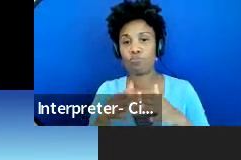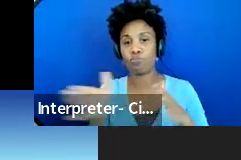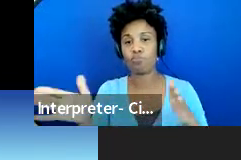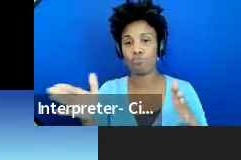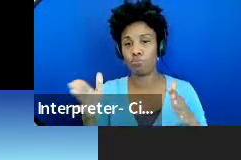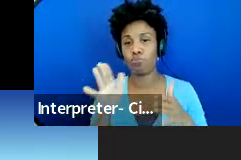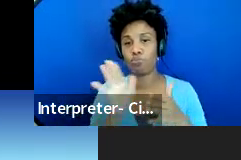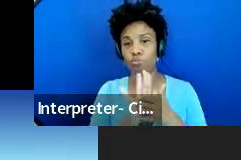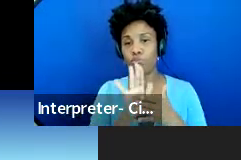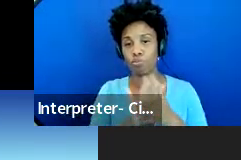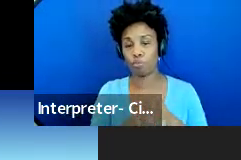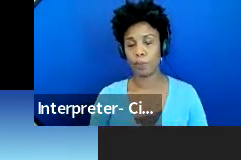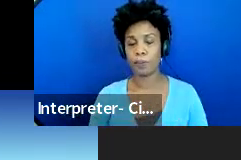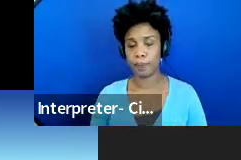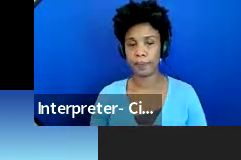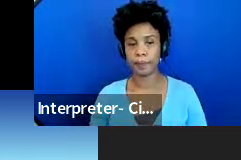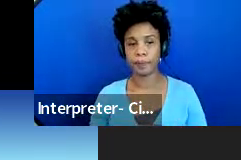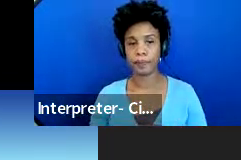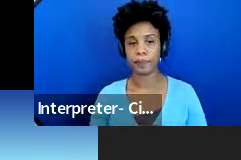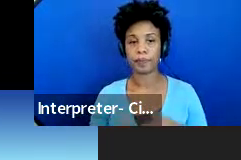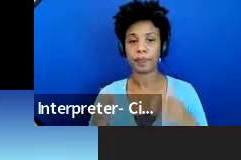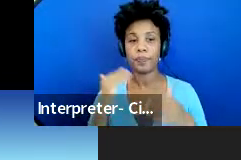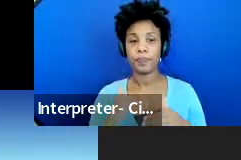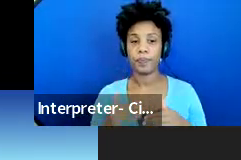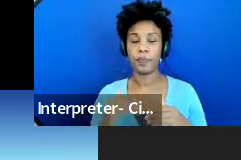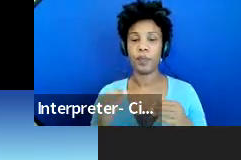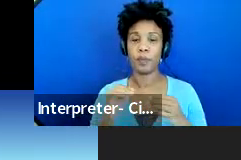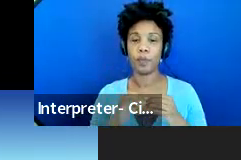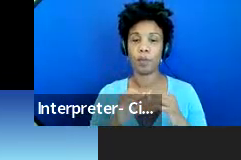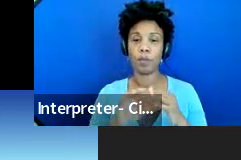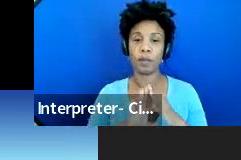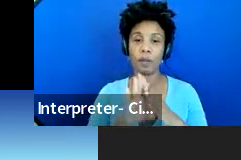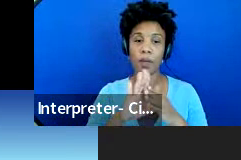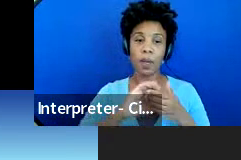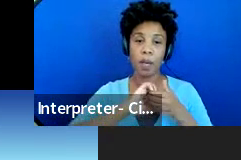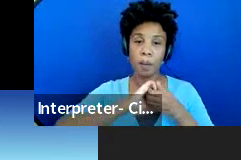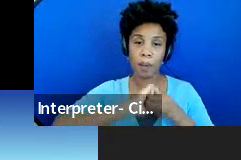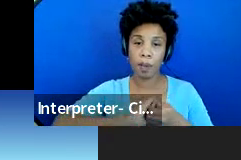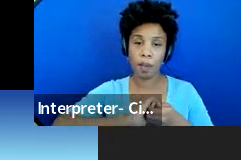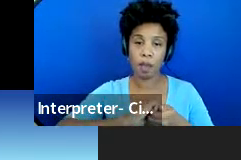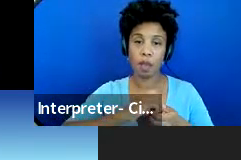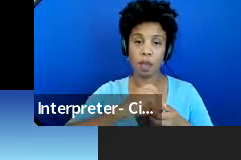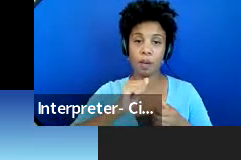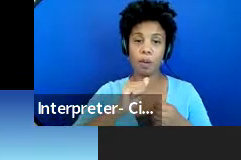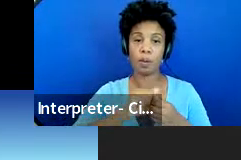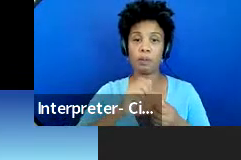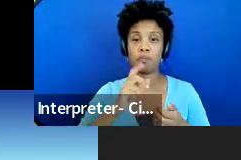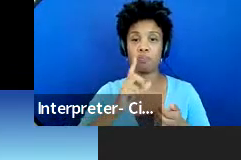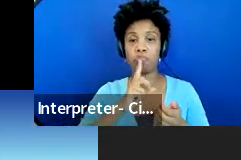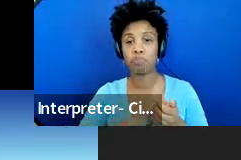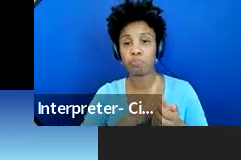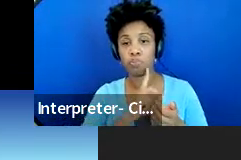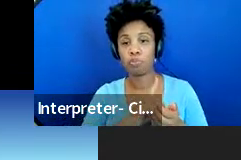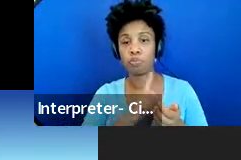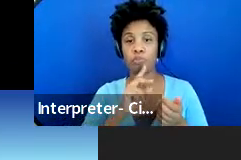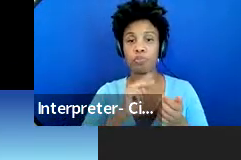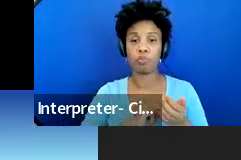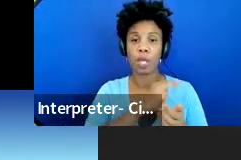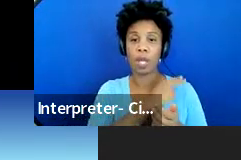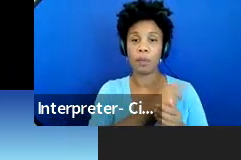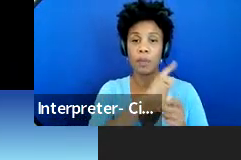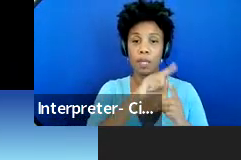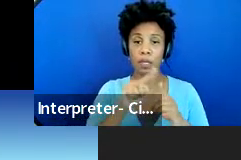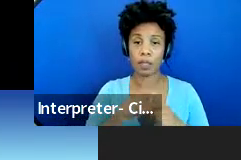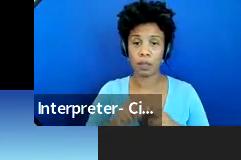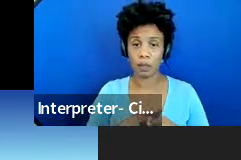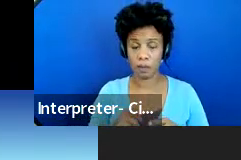develop strategic partnerships with healthcare providers and other service to be able to, for example, provide